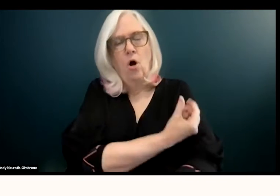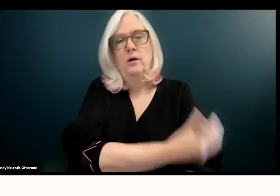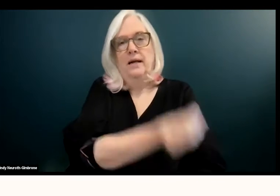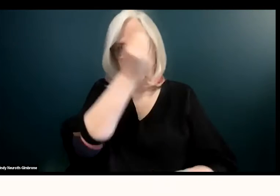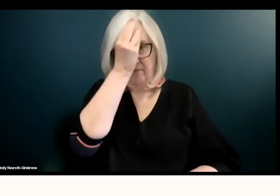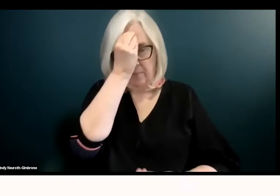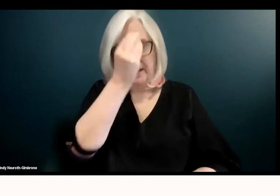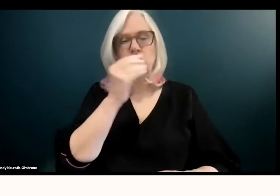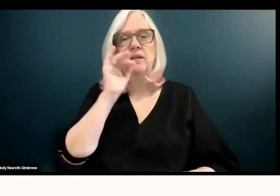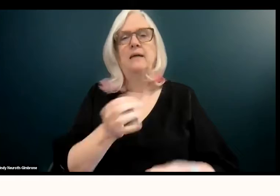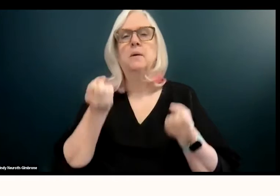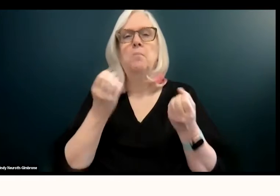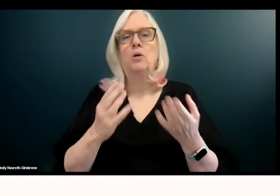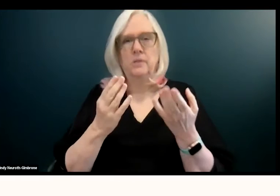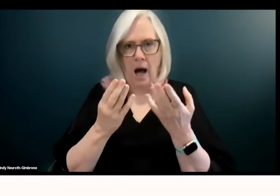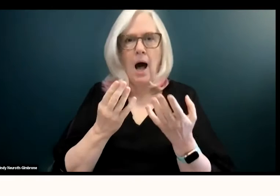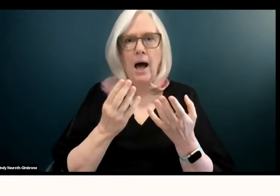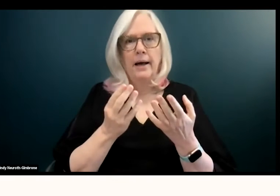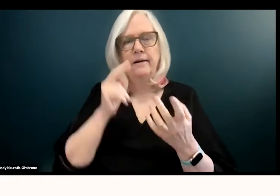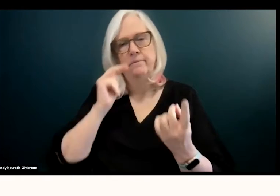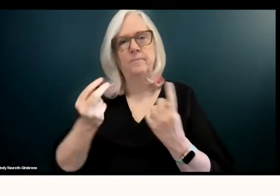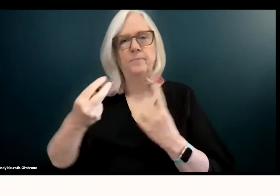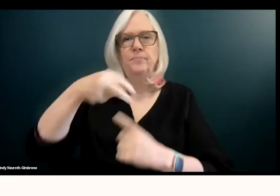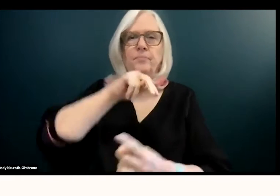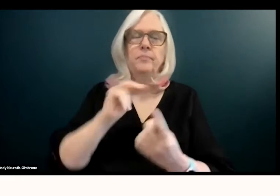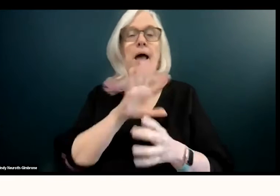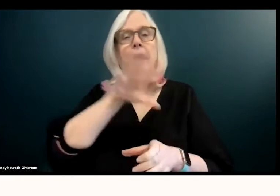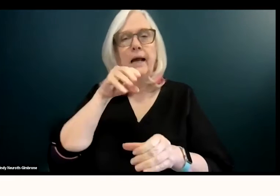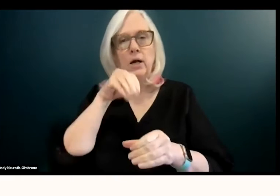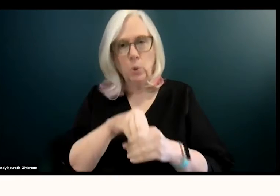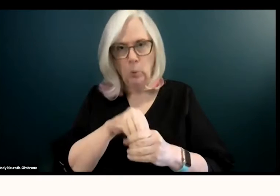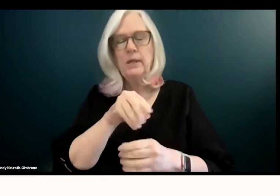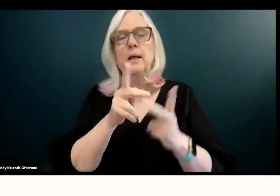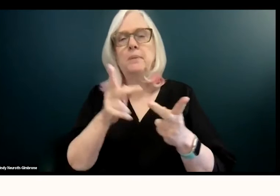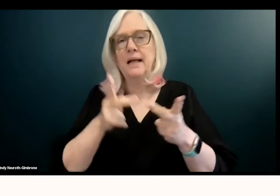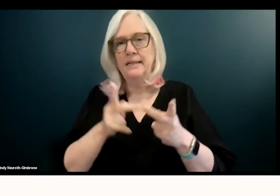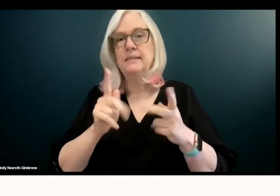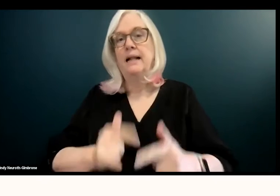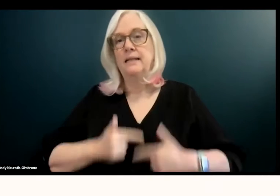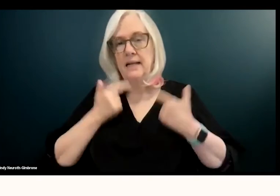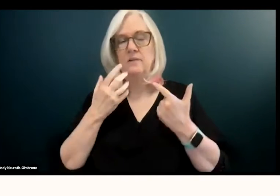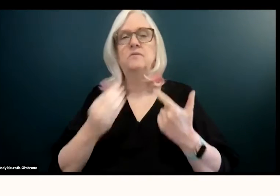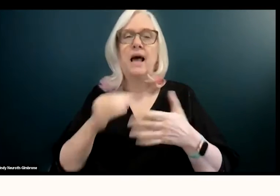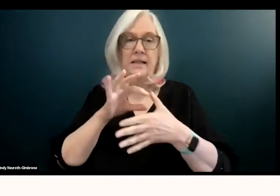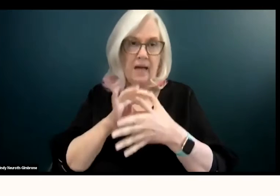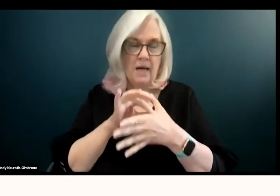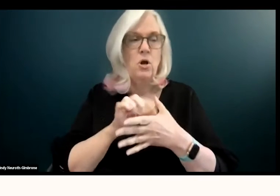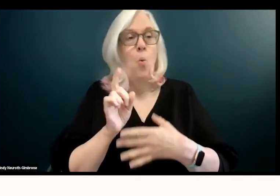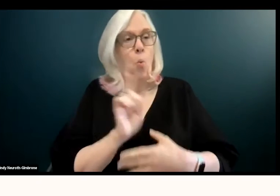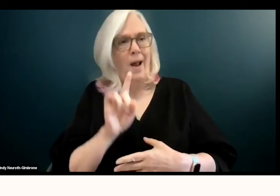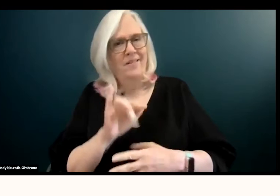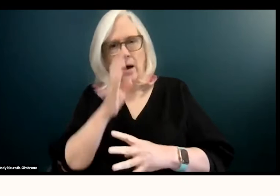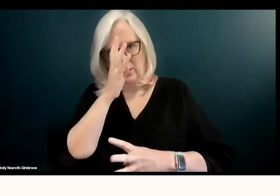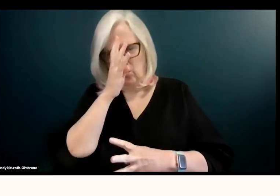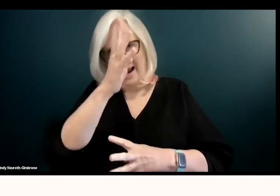multifaceted, including both the place it lives as well as the context in which it was created. This is a concept that is difficult